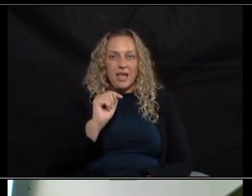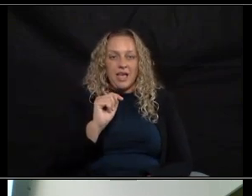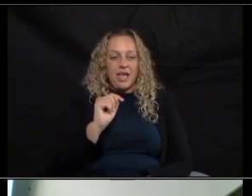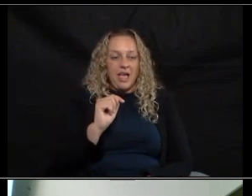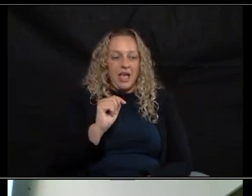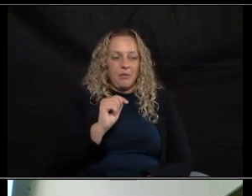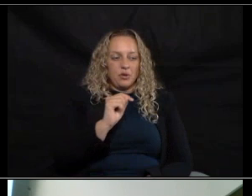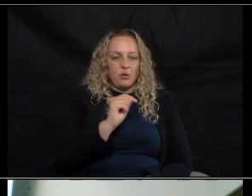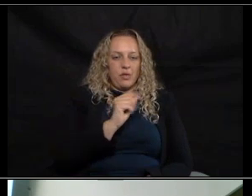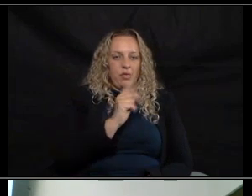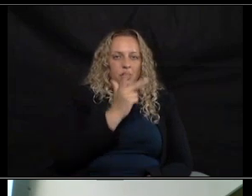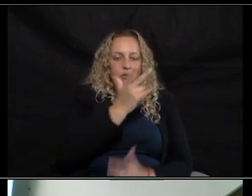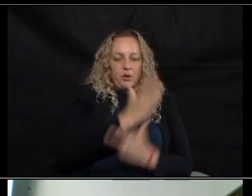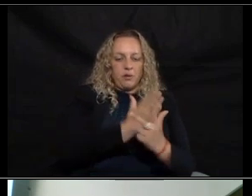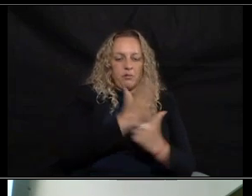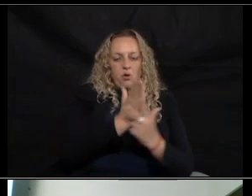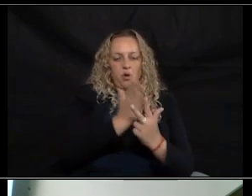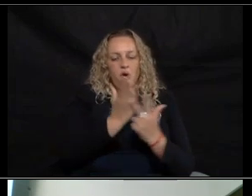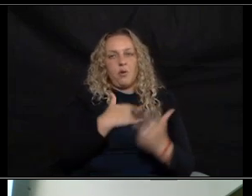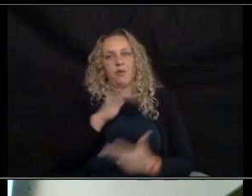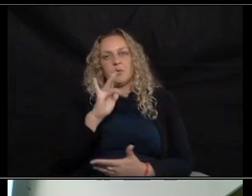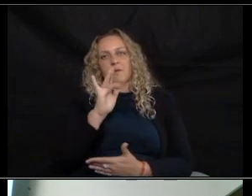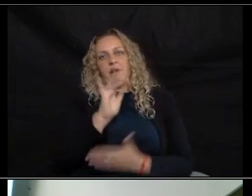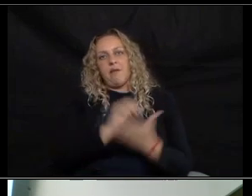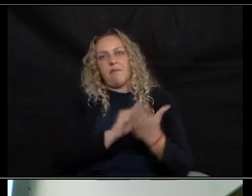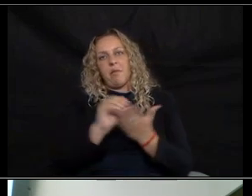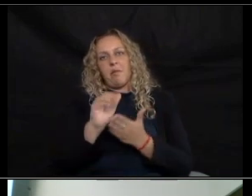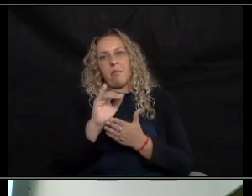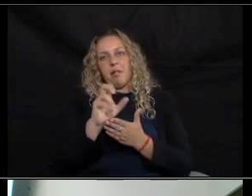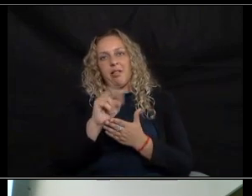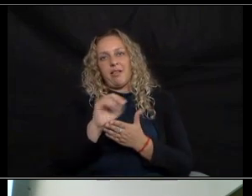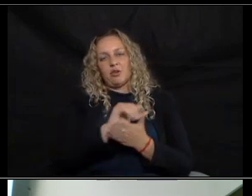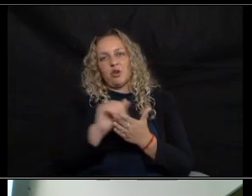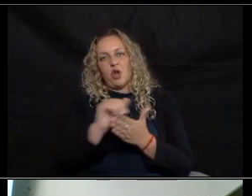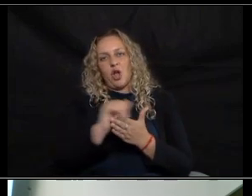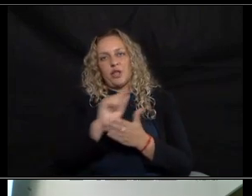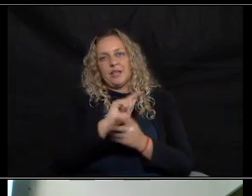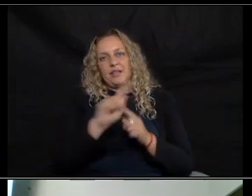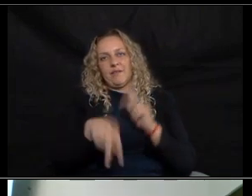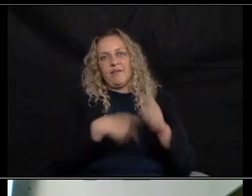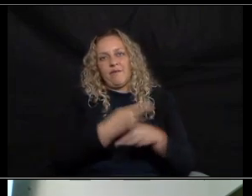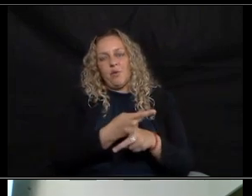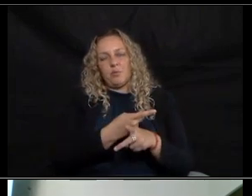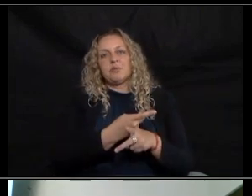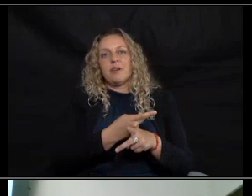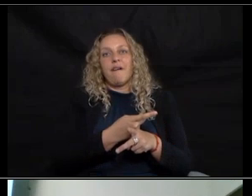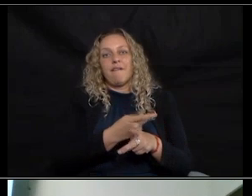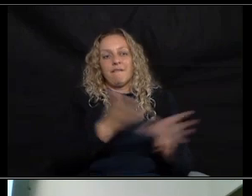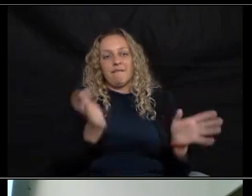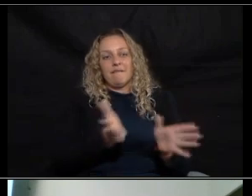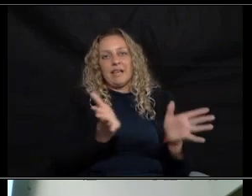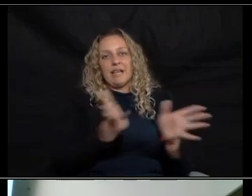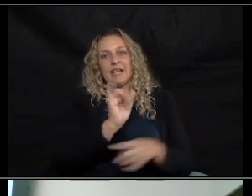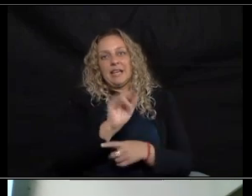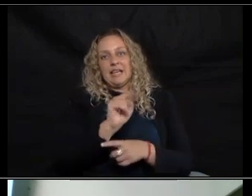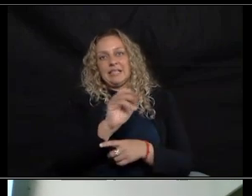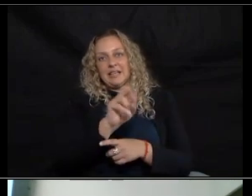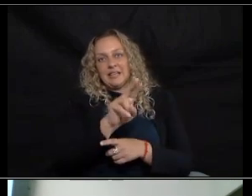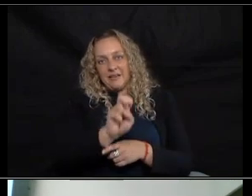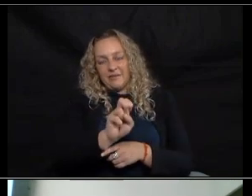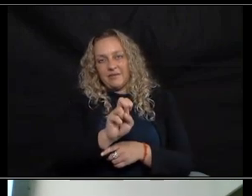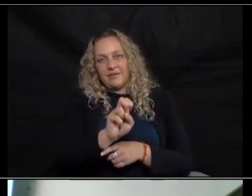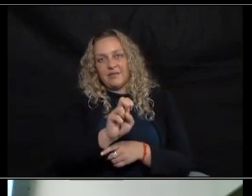parcels, there was about $25 million in various forms of incentives, and almost $2 million